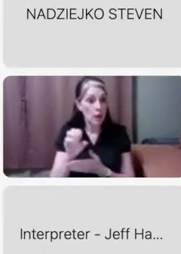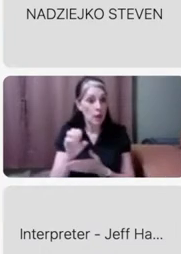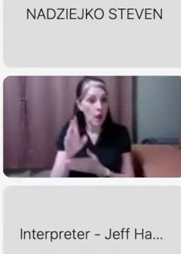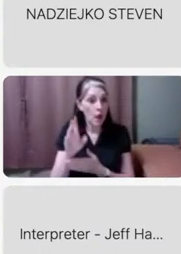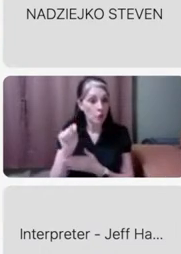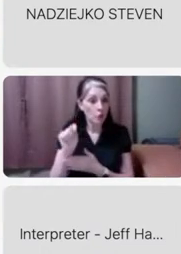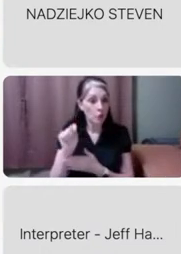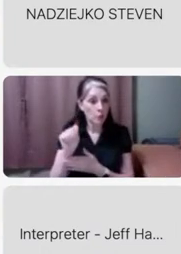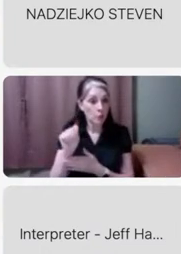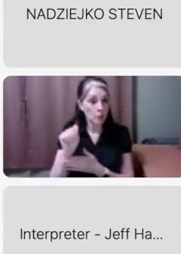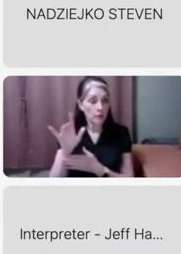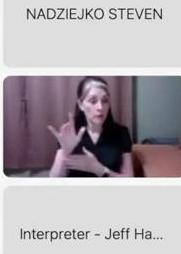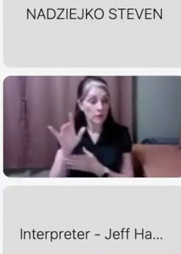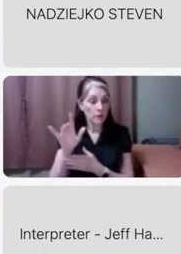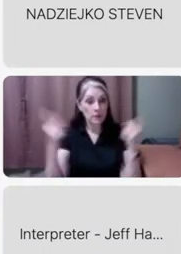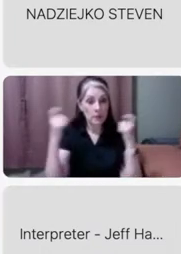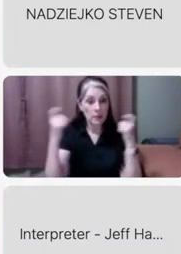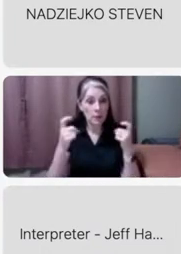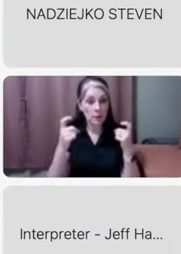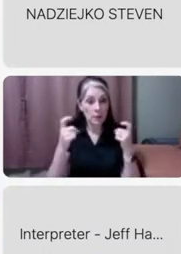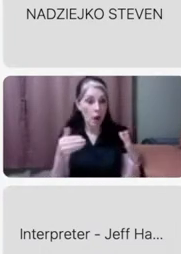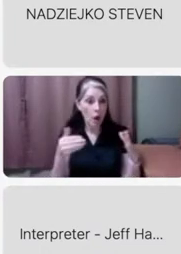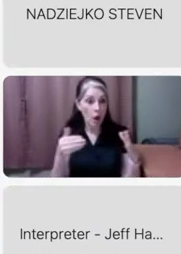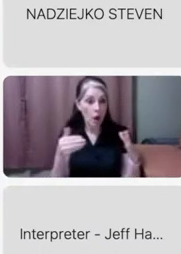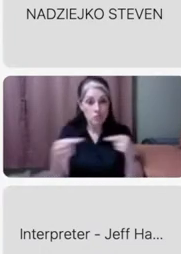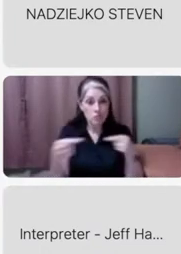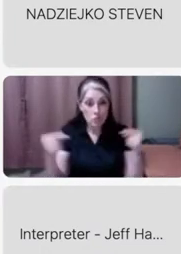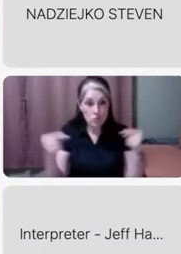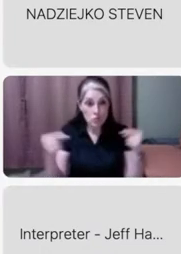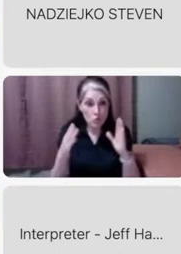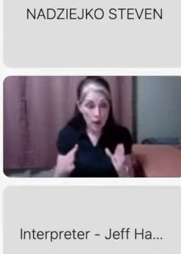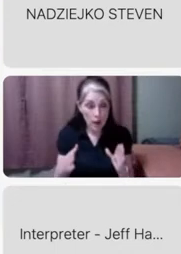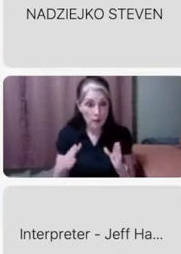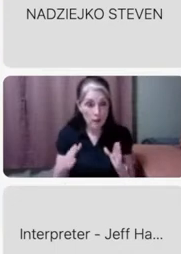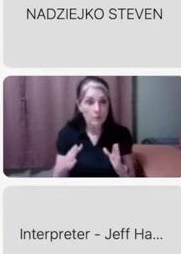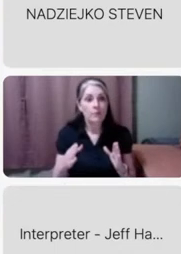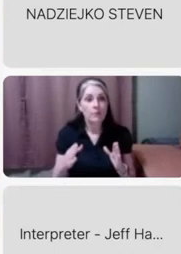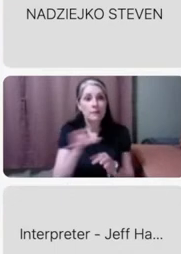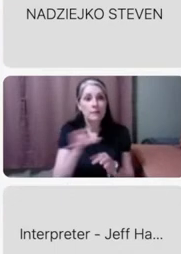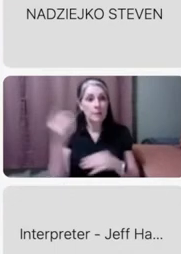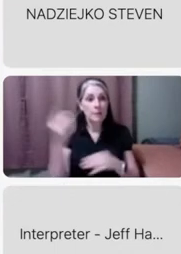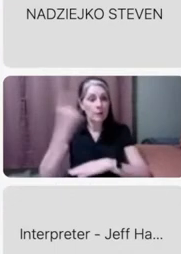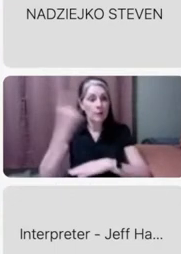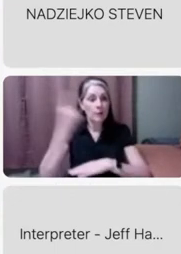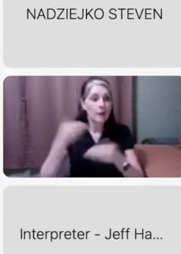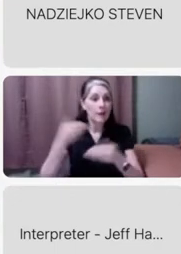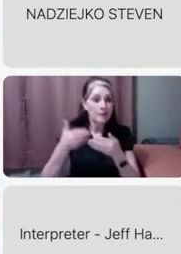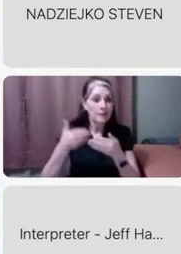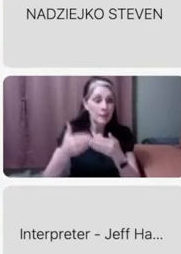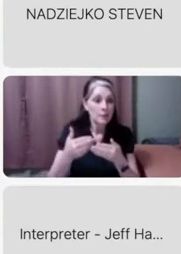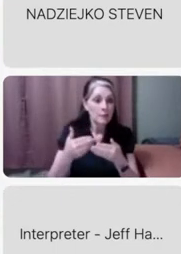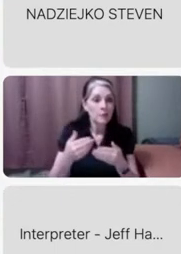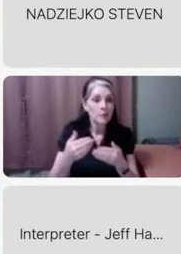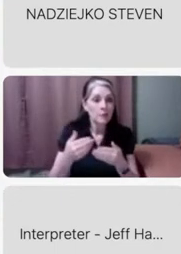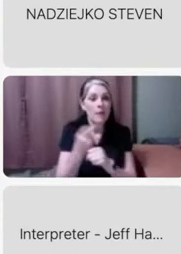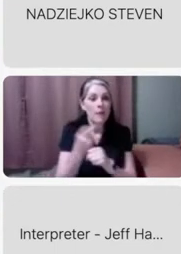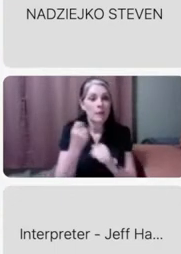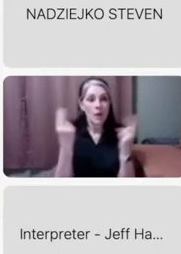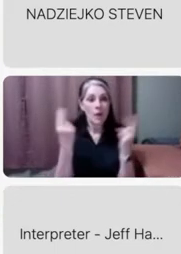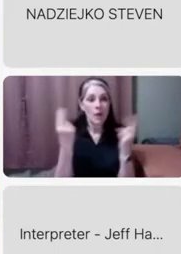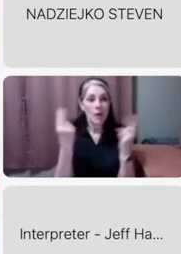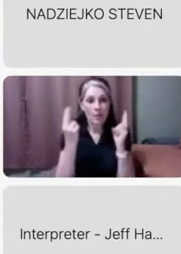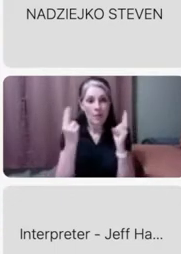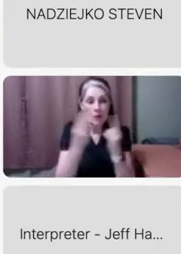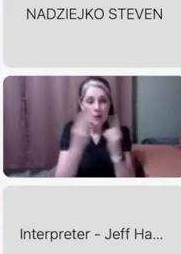rival week we had dress-up spirit days throughout the week leading up to our annual halloween costume contest during both lunches